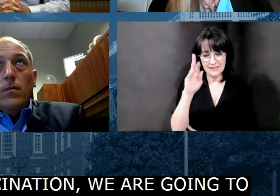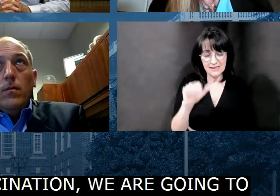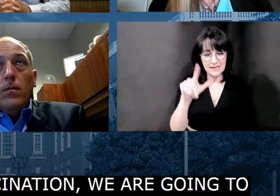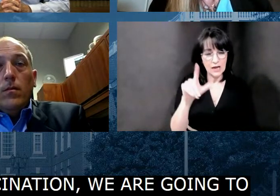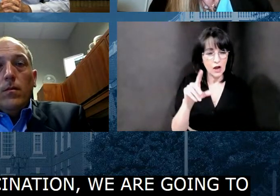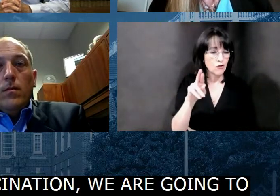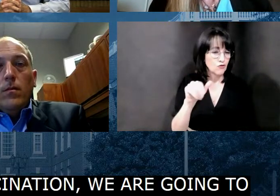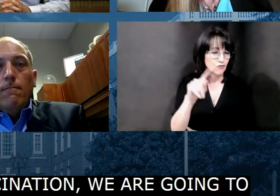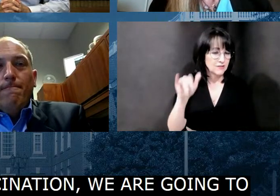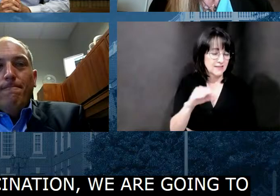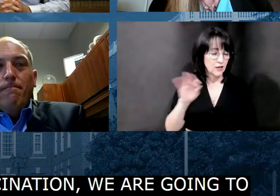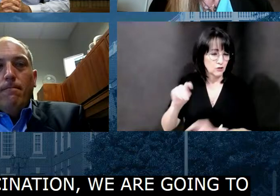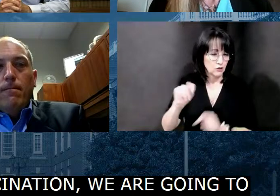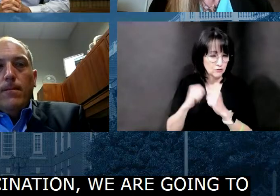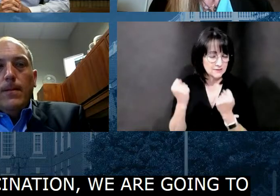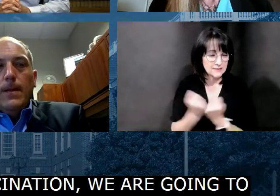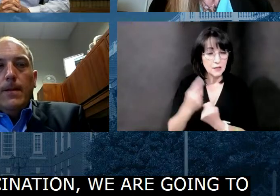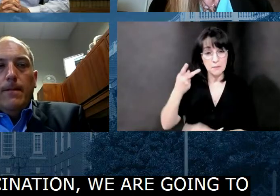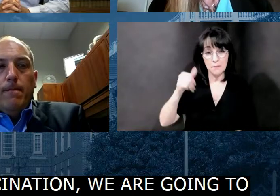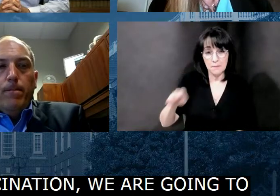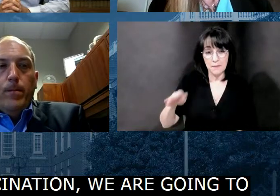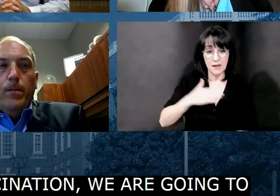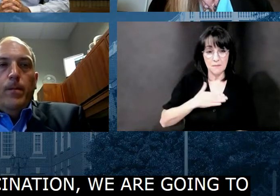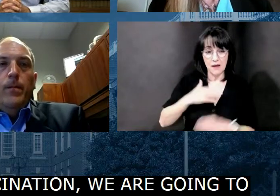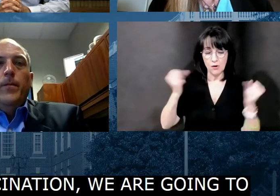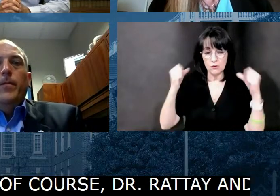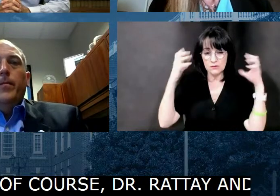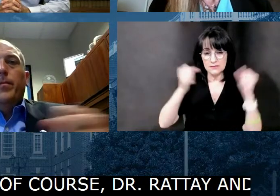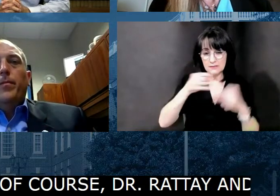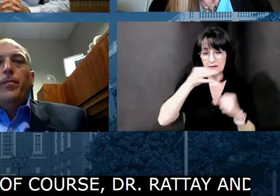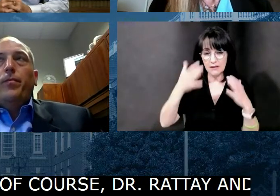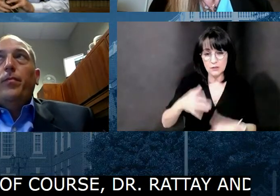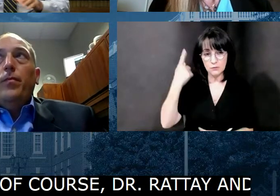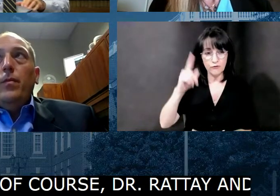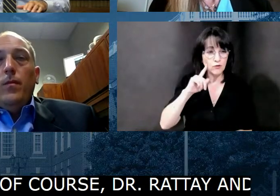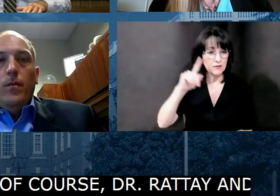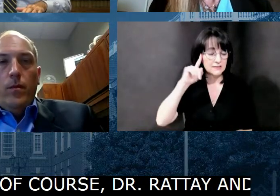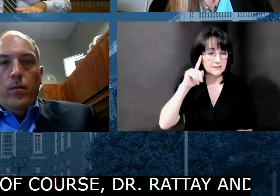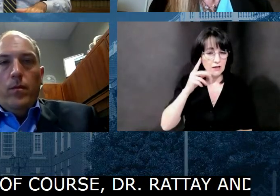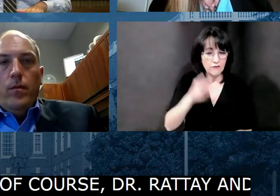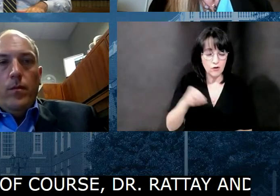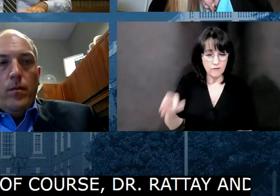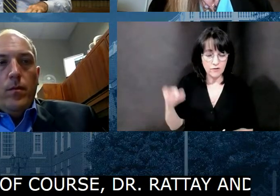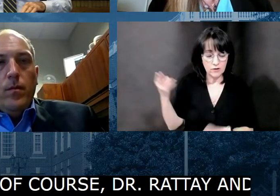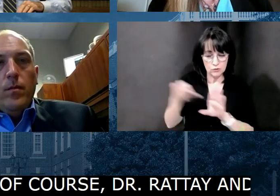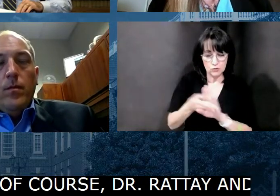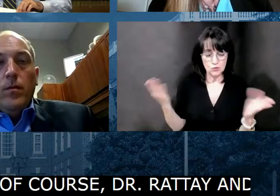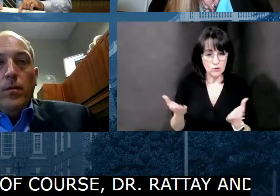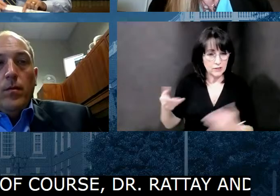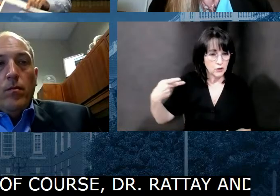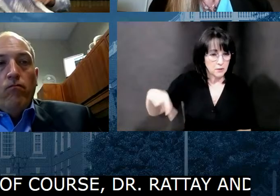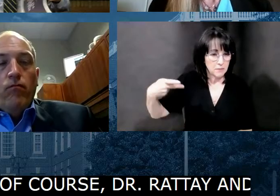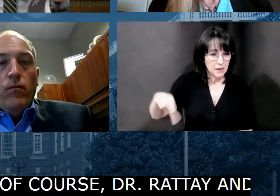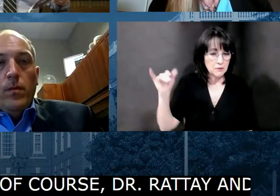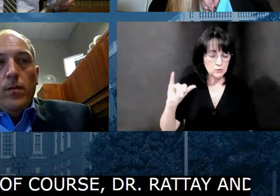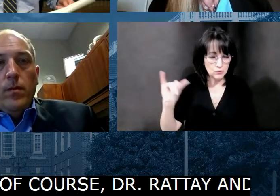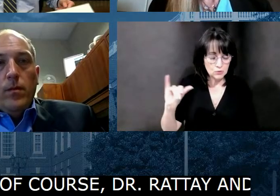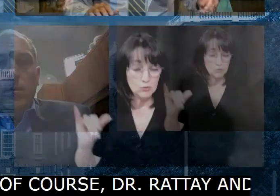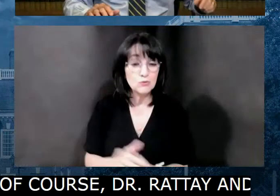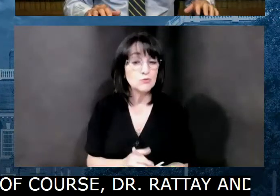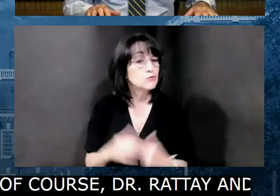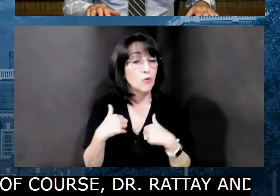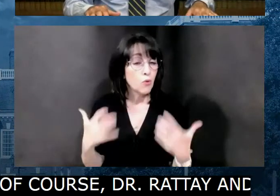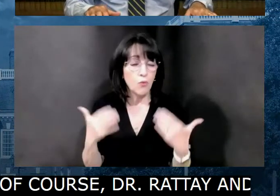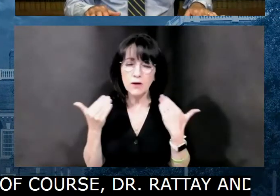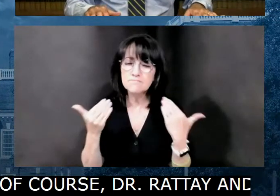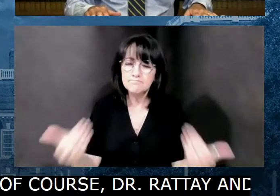sign language expert for the deaf and hard of hearing, joins us as well. So why don't we go right in and get to